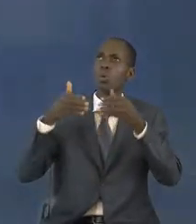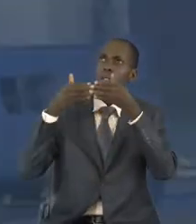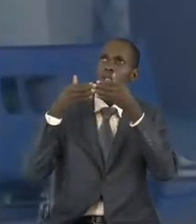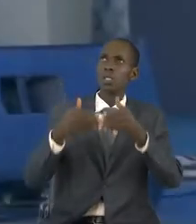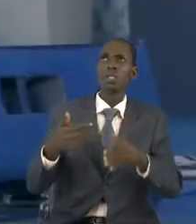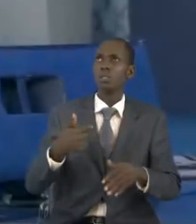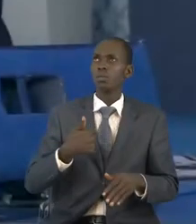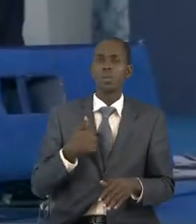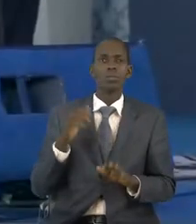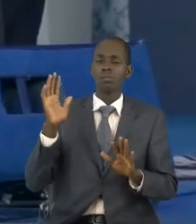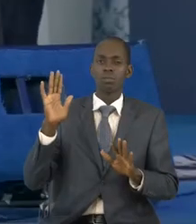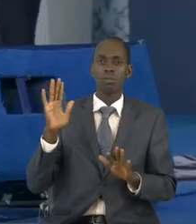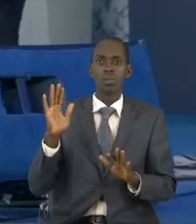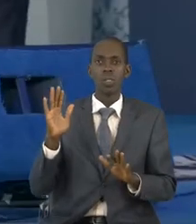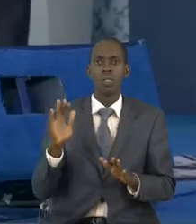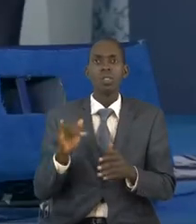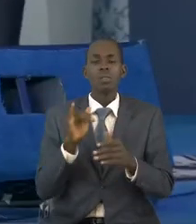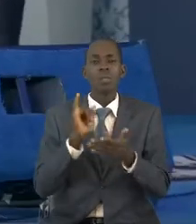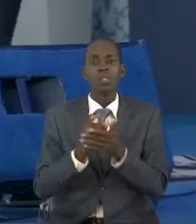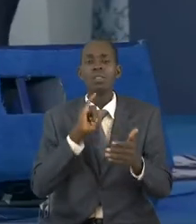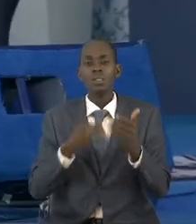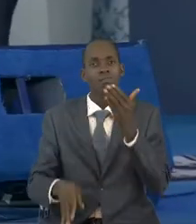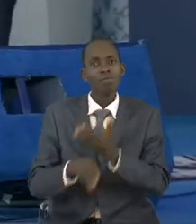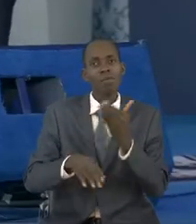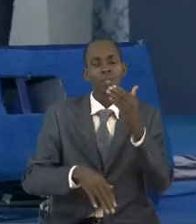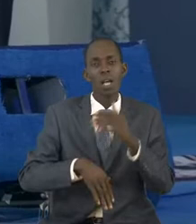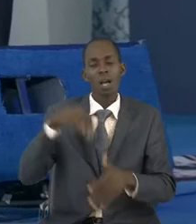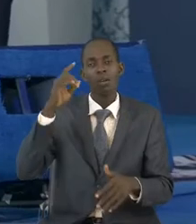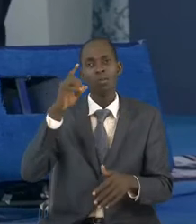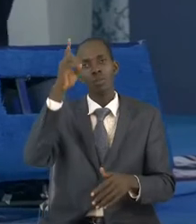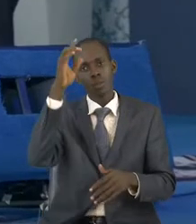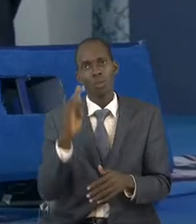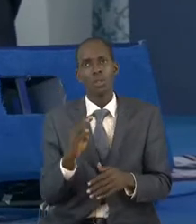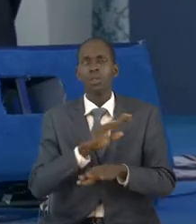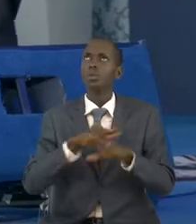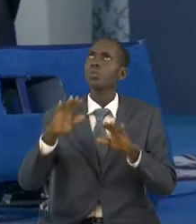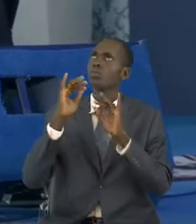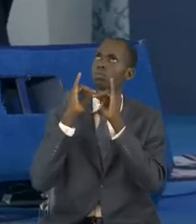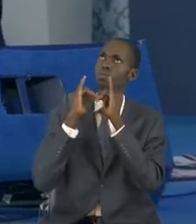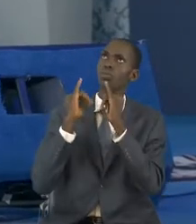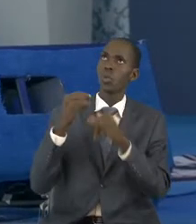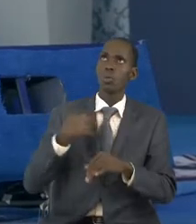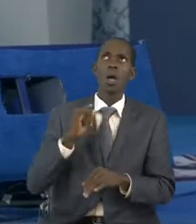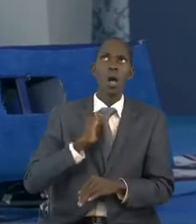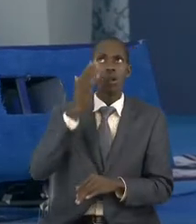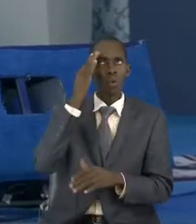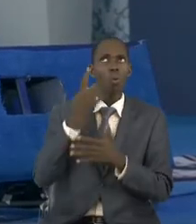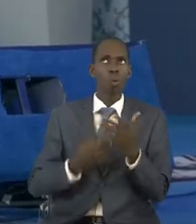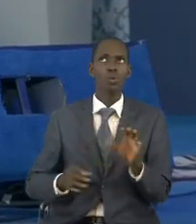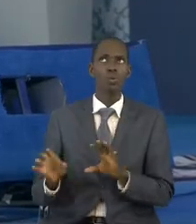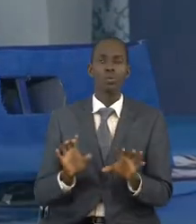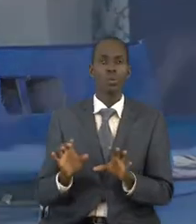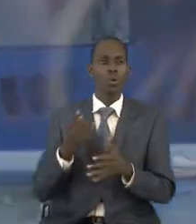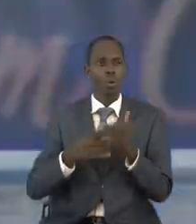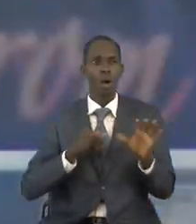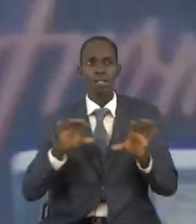your ego. Edging God out. When you say, God, don't instruct me. I know what I'm going to do. What I did last year,